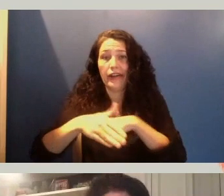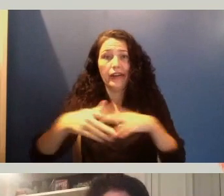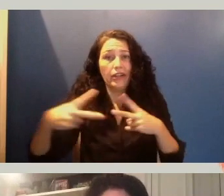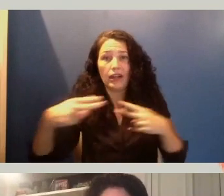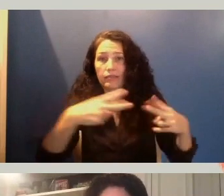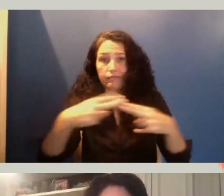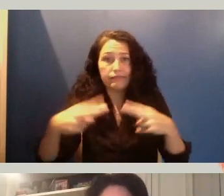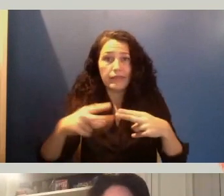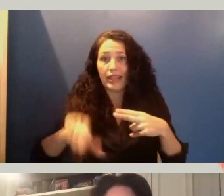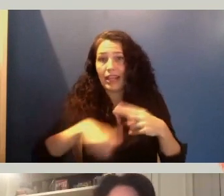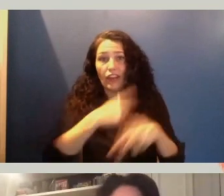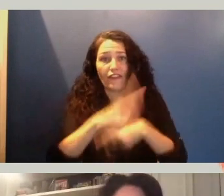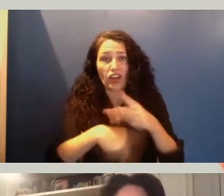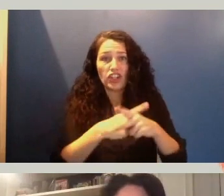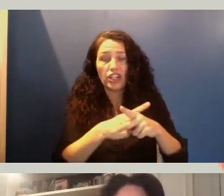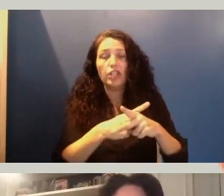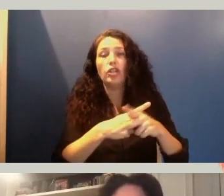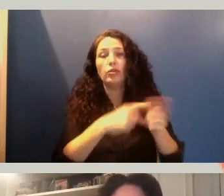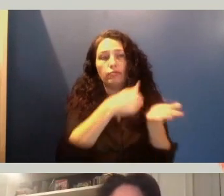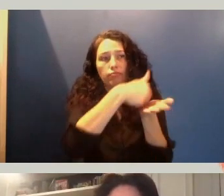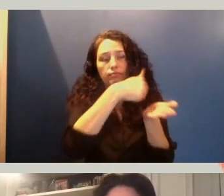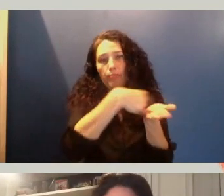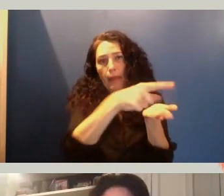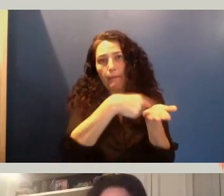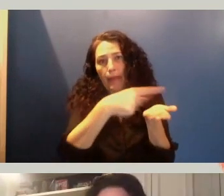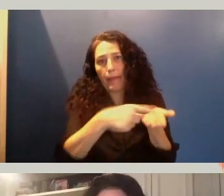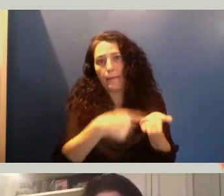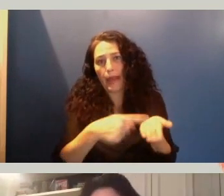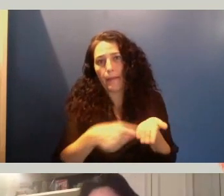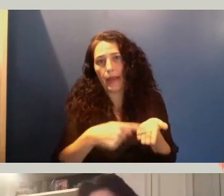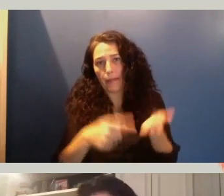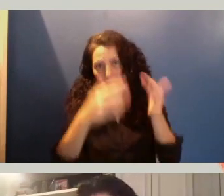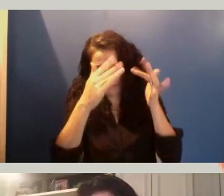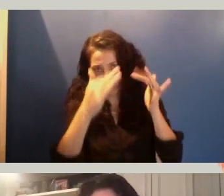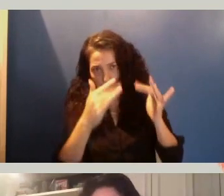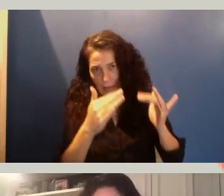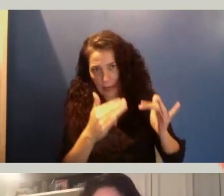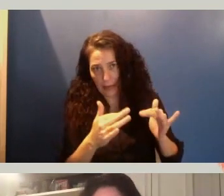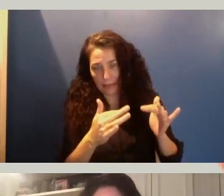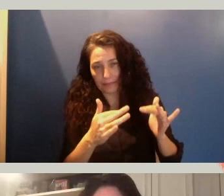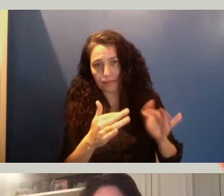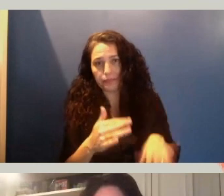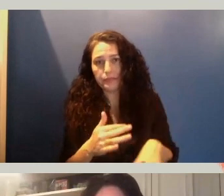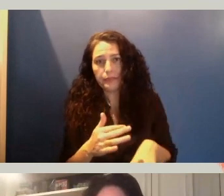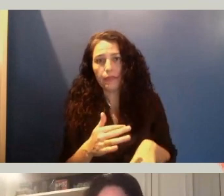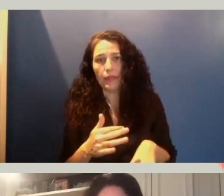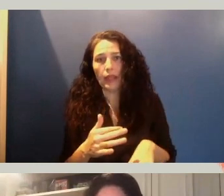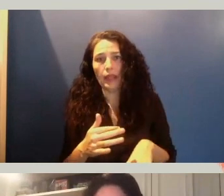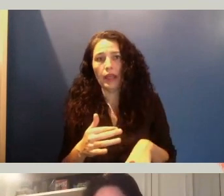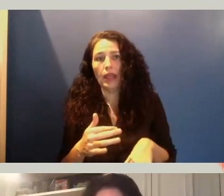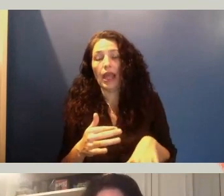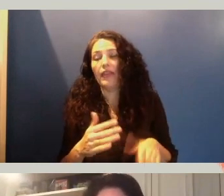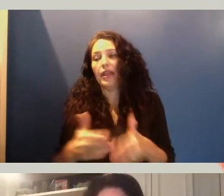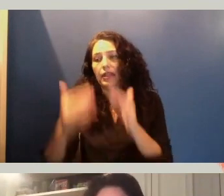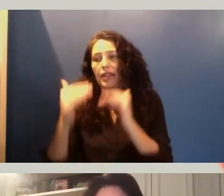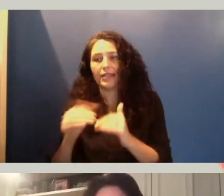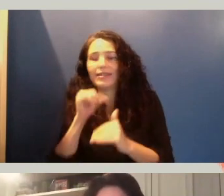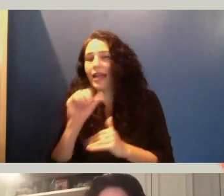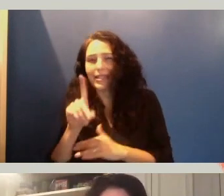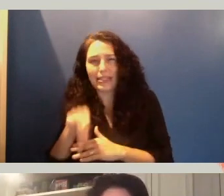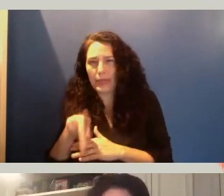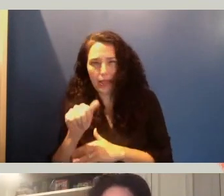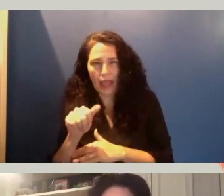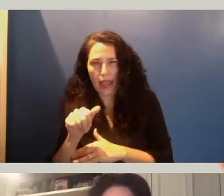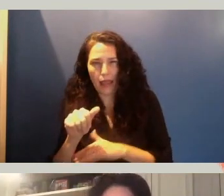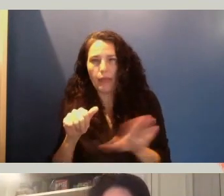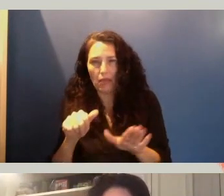that comes off the top very often. Then next, and traditionally, not what the DPA guidelines suggest, next then come the people who